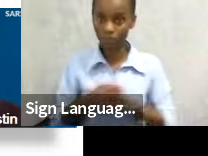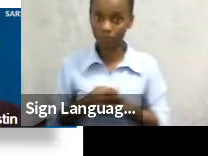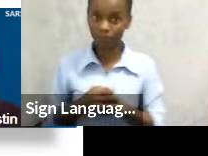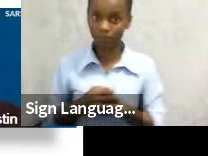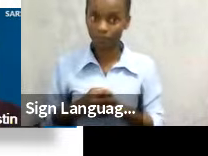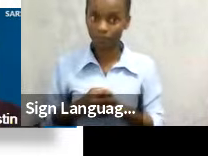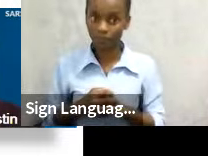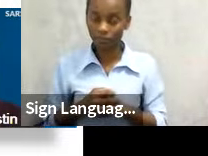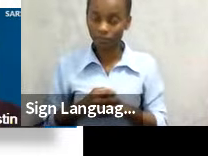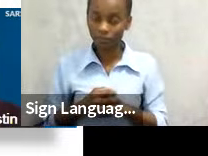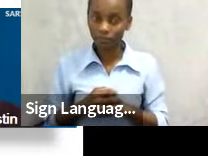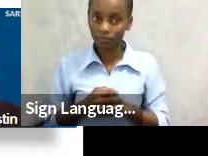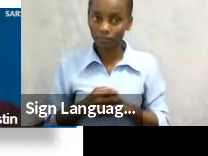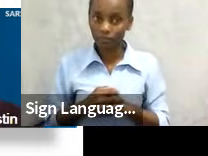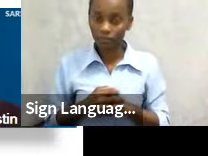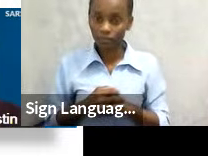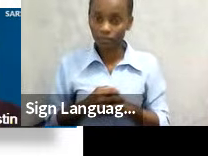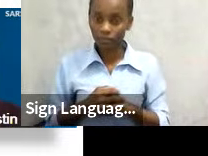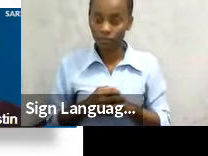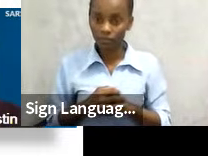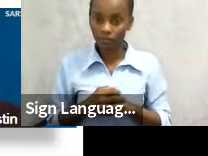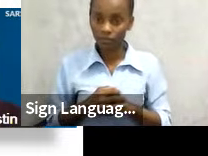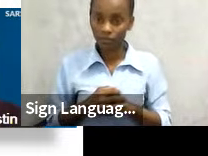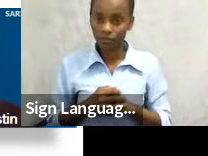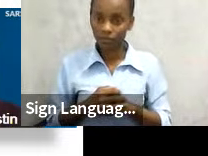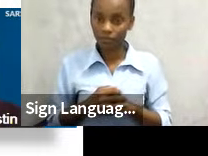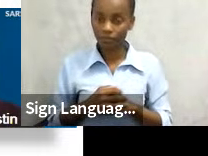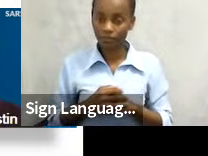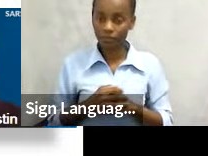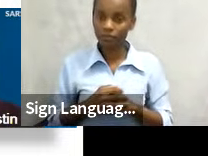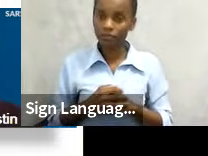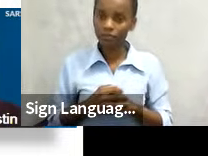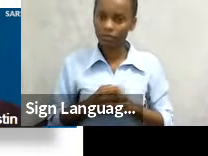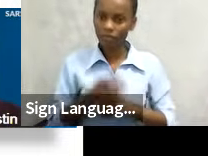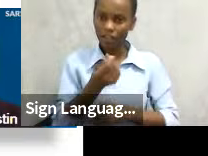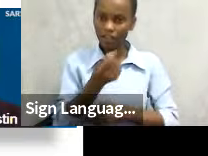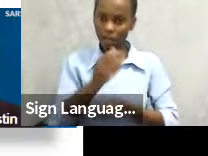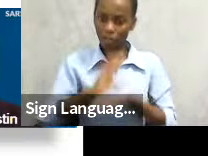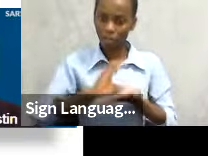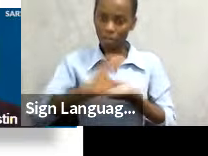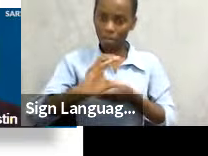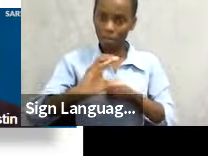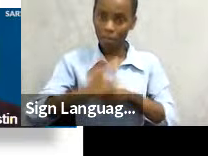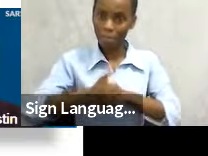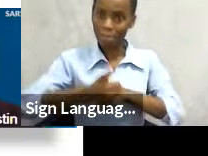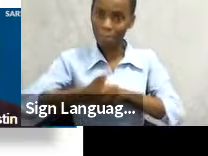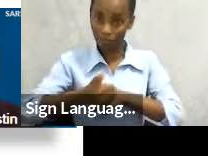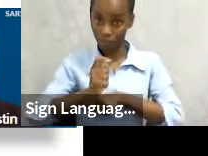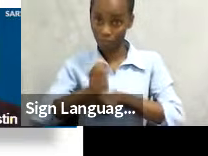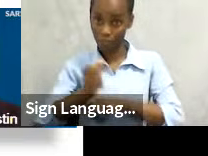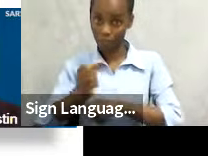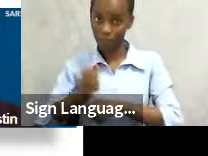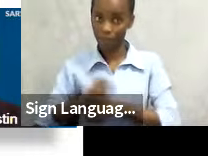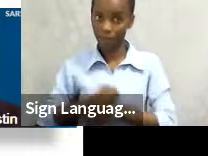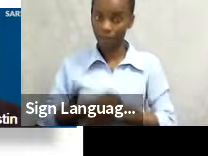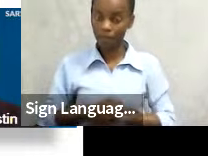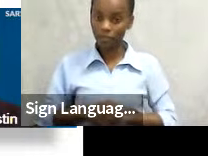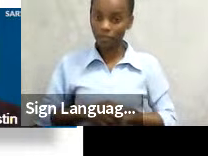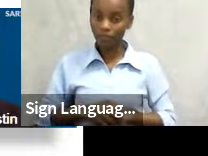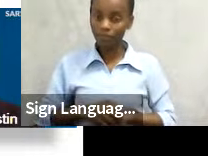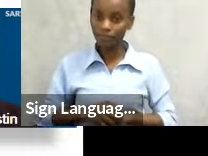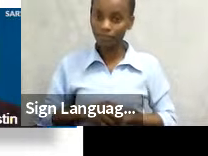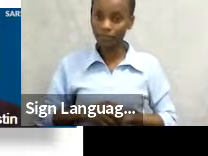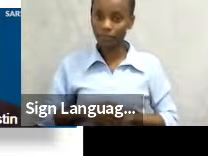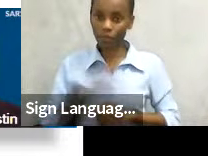Then moving on to refunds. In this scenario, ladies and gents, what often happens is client X and